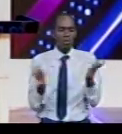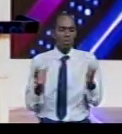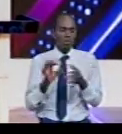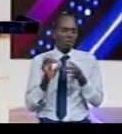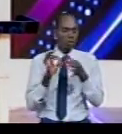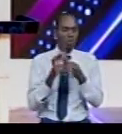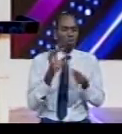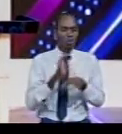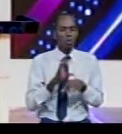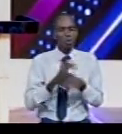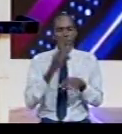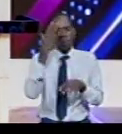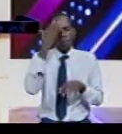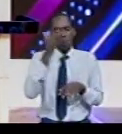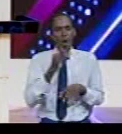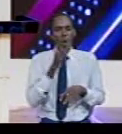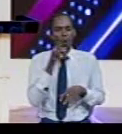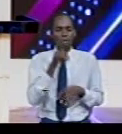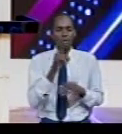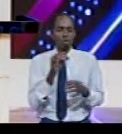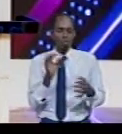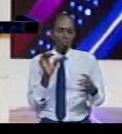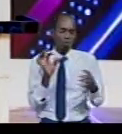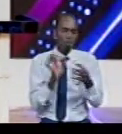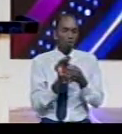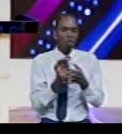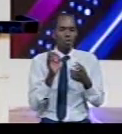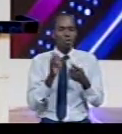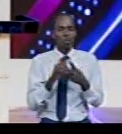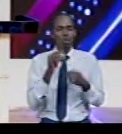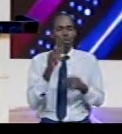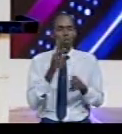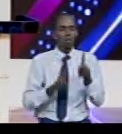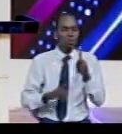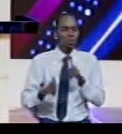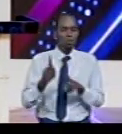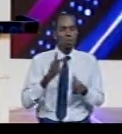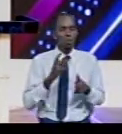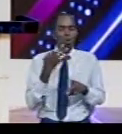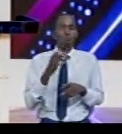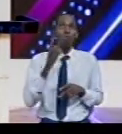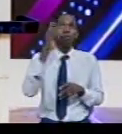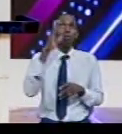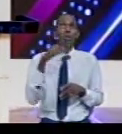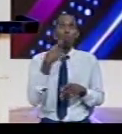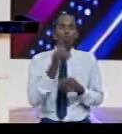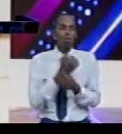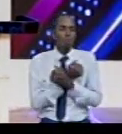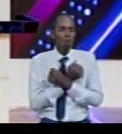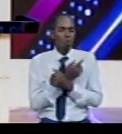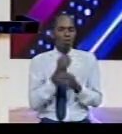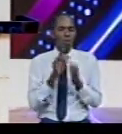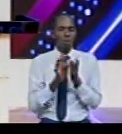Bible study? Why are you connected to the people of God who love the Bible, know the Bible, and